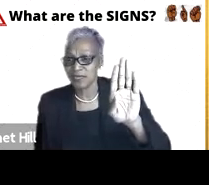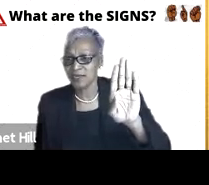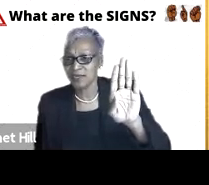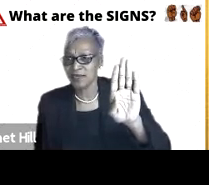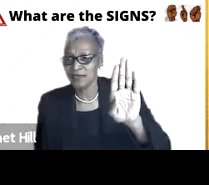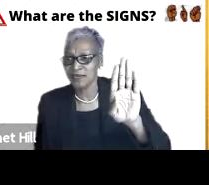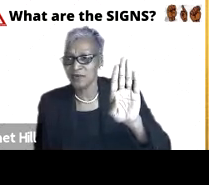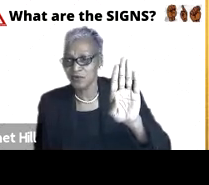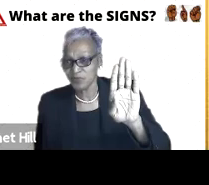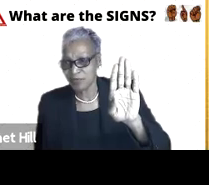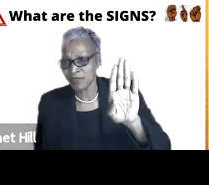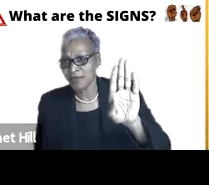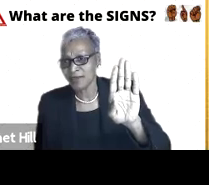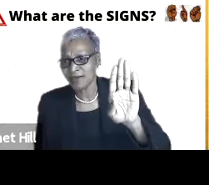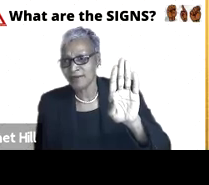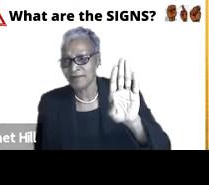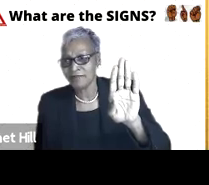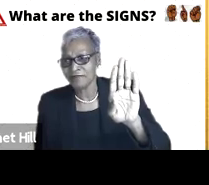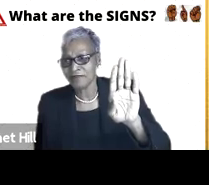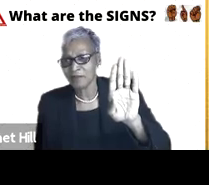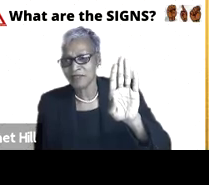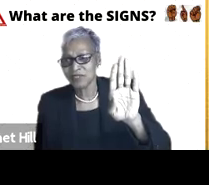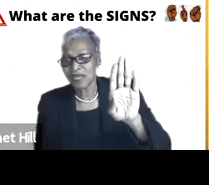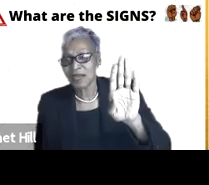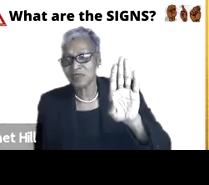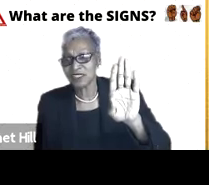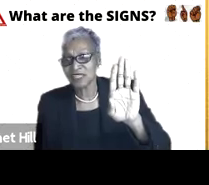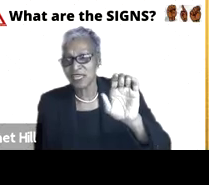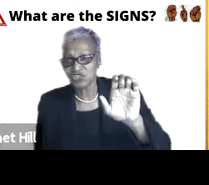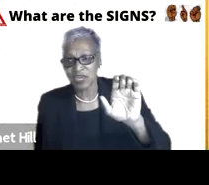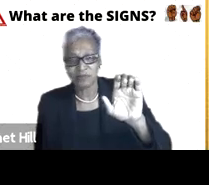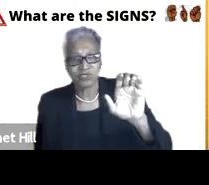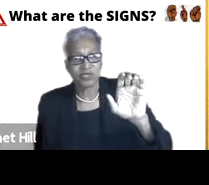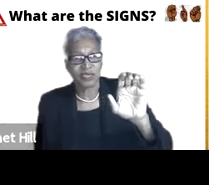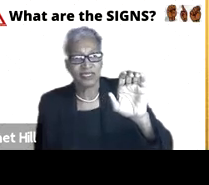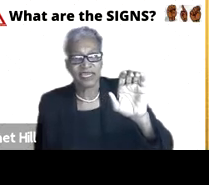B with B. But sometimes these